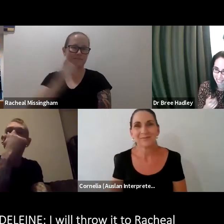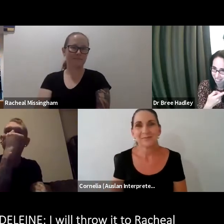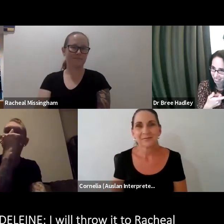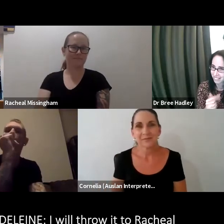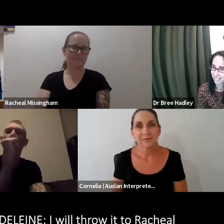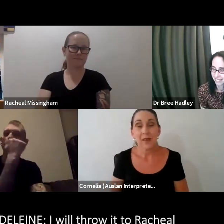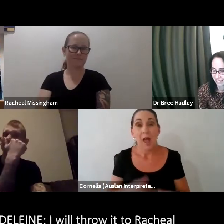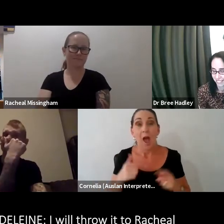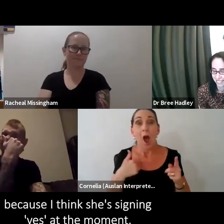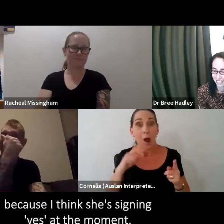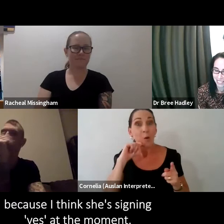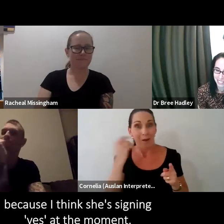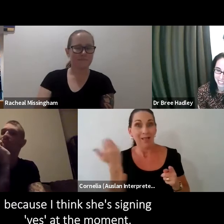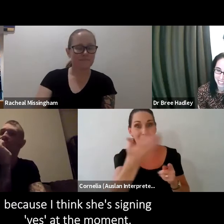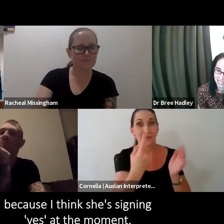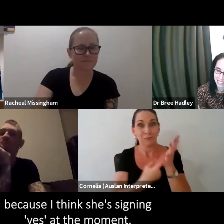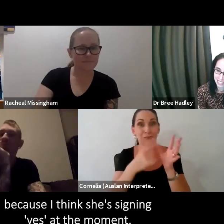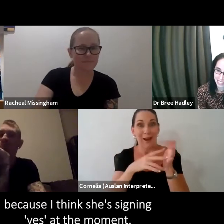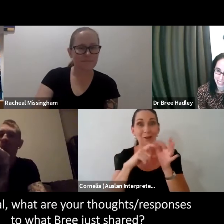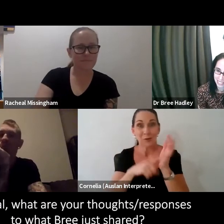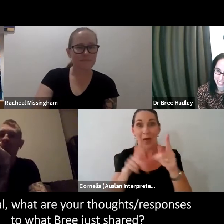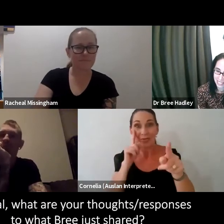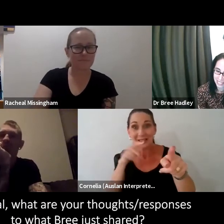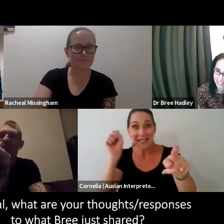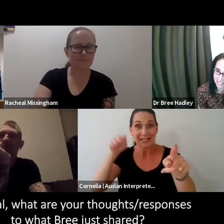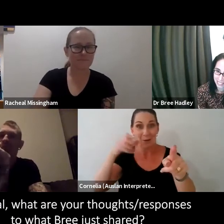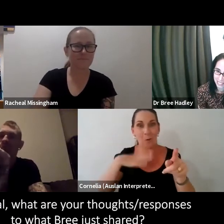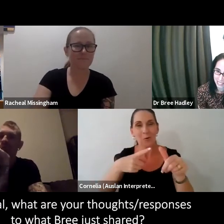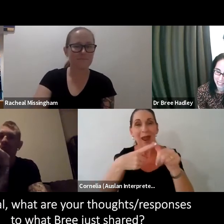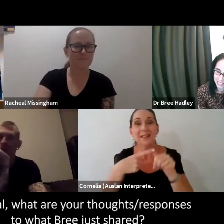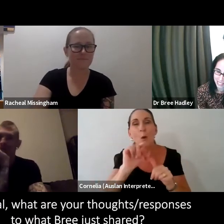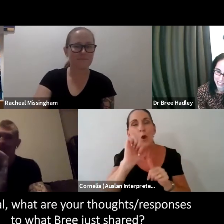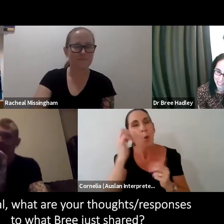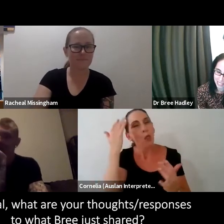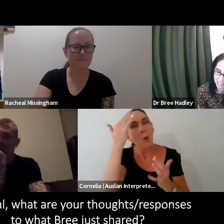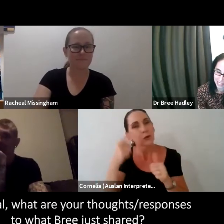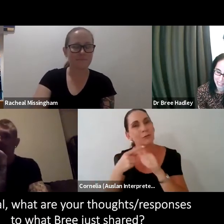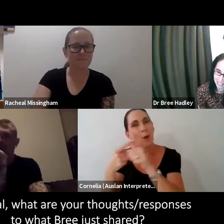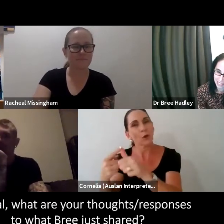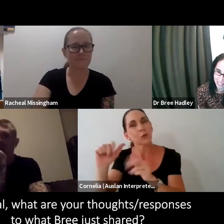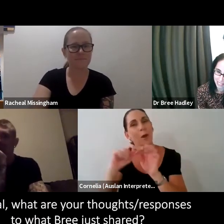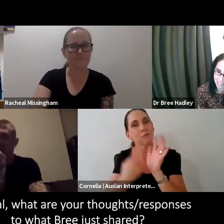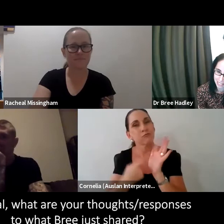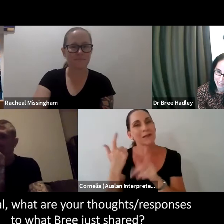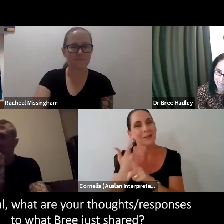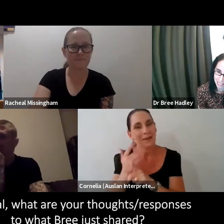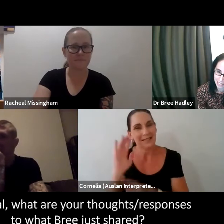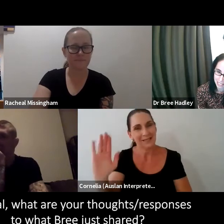I will throw it to Racheal because I think she's signing yes at the moment. Racheal, what are your thoughts or responses to what Bree just shared?